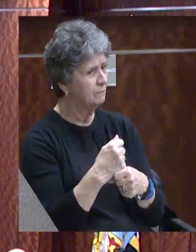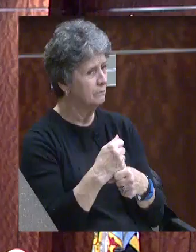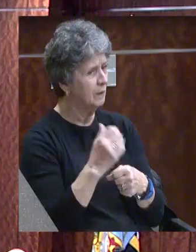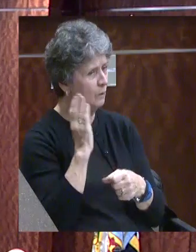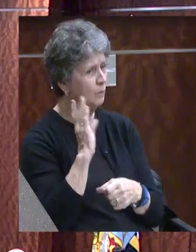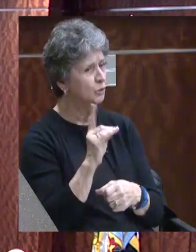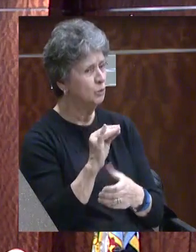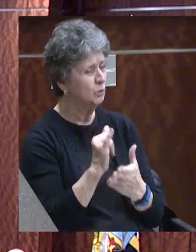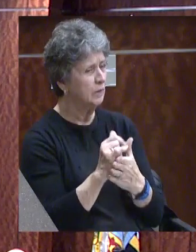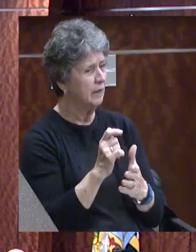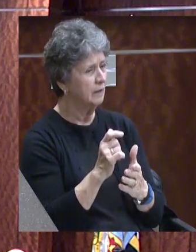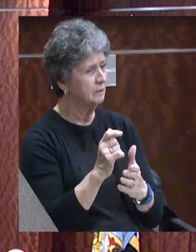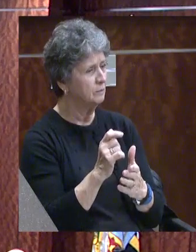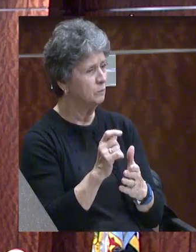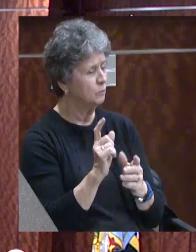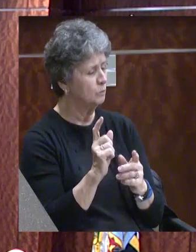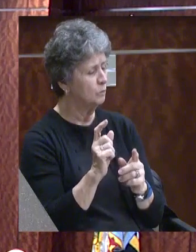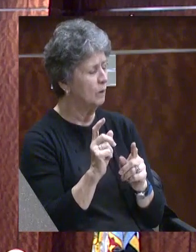I'll do the presentation.